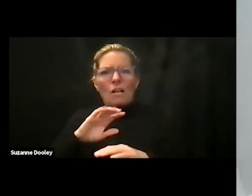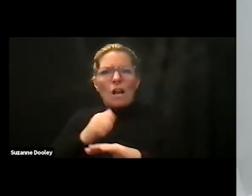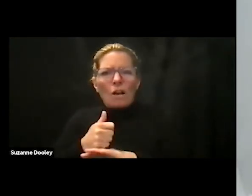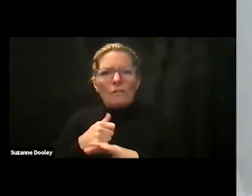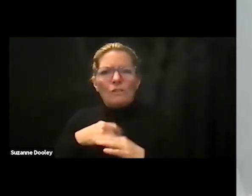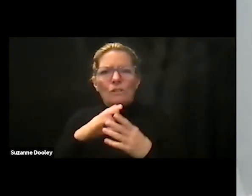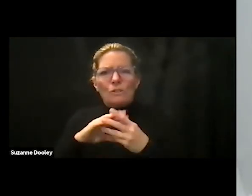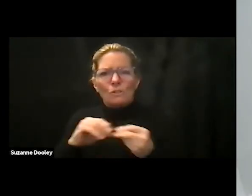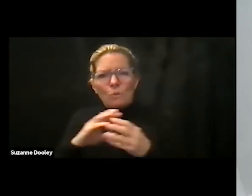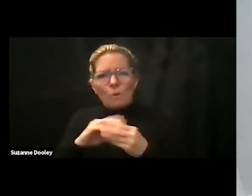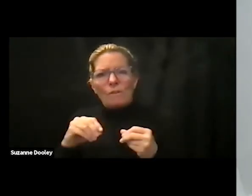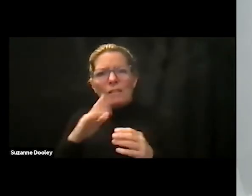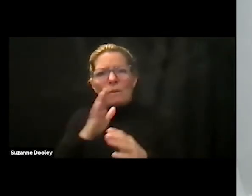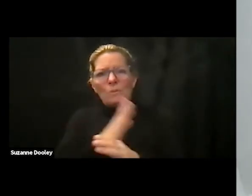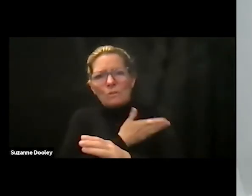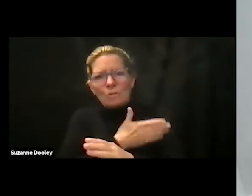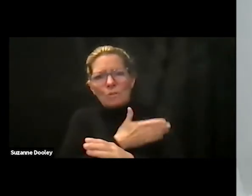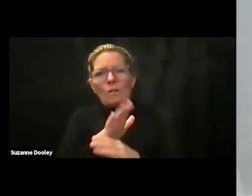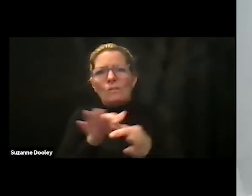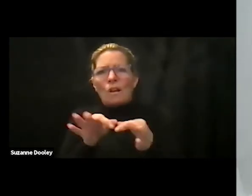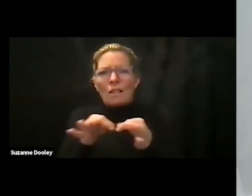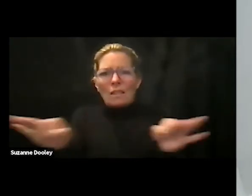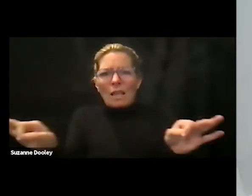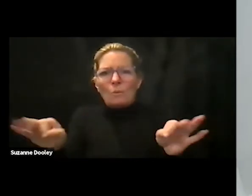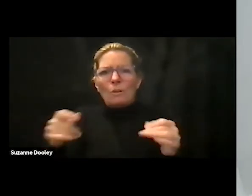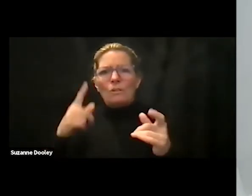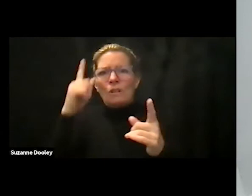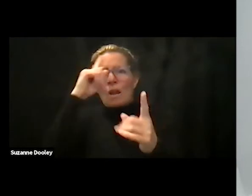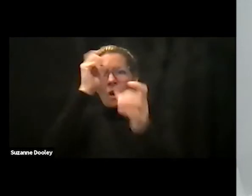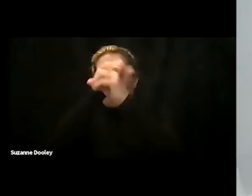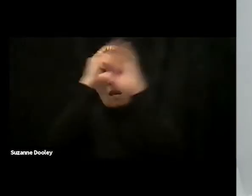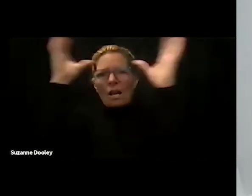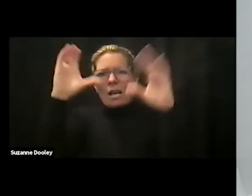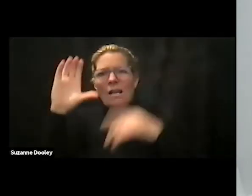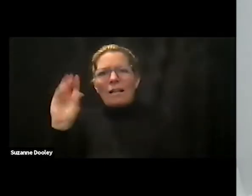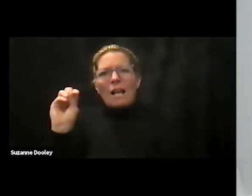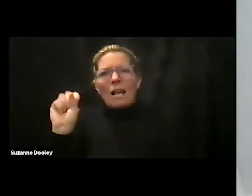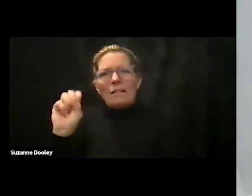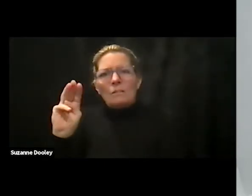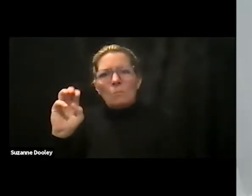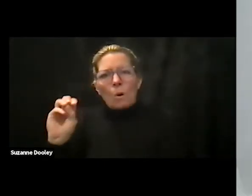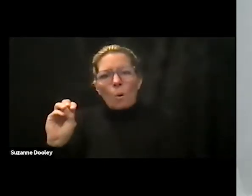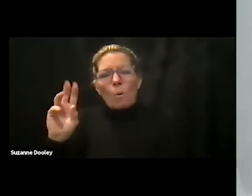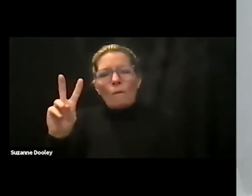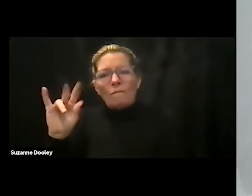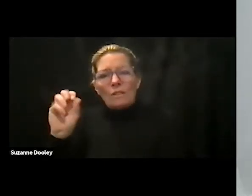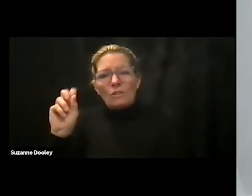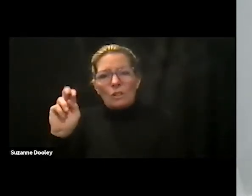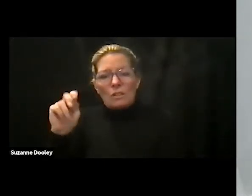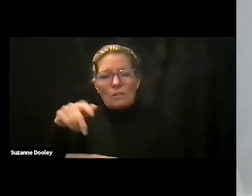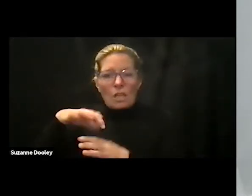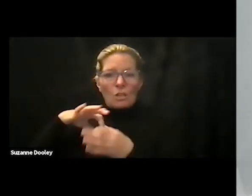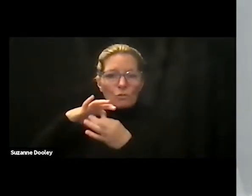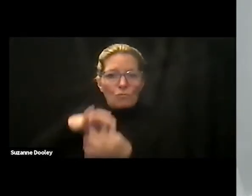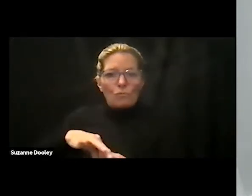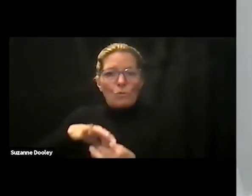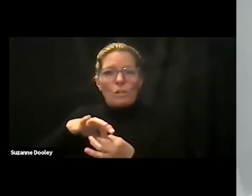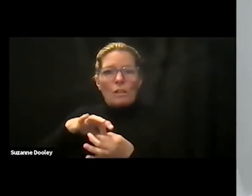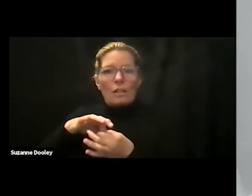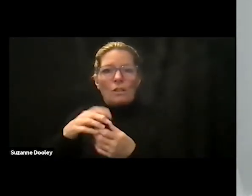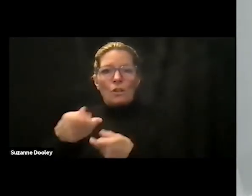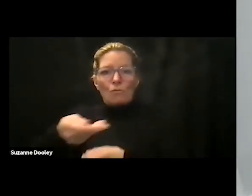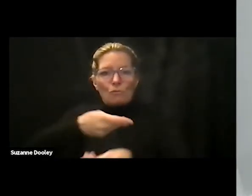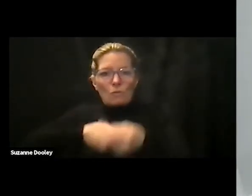our songs, our languages, our cosmovisions. And it's rooted in